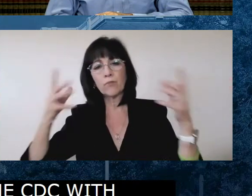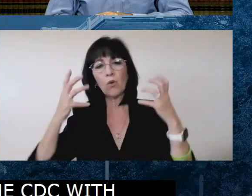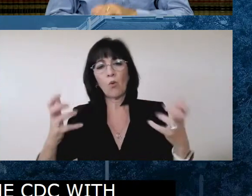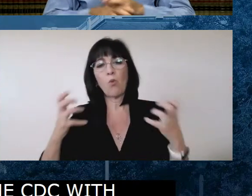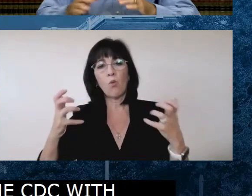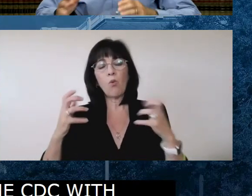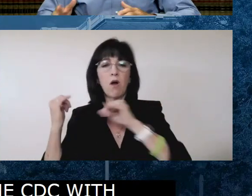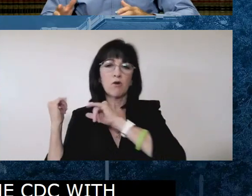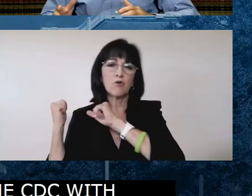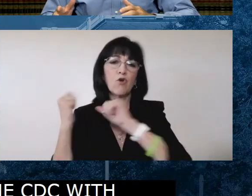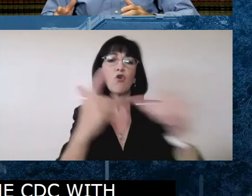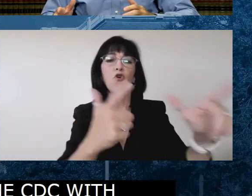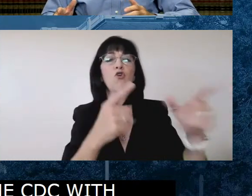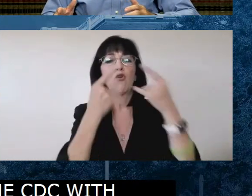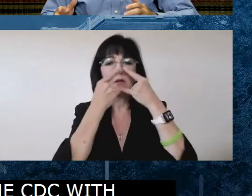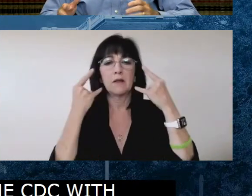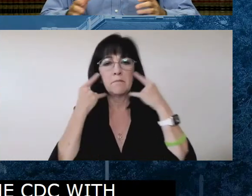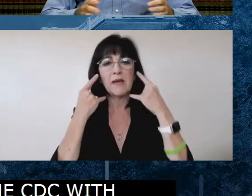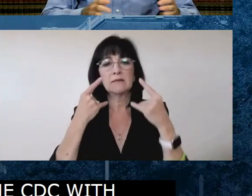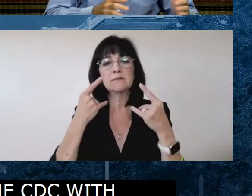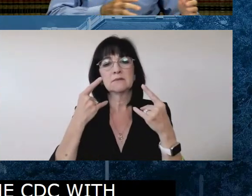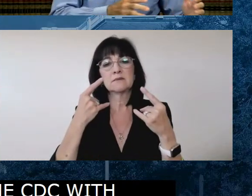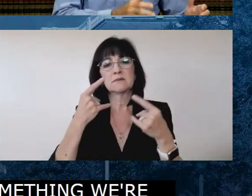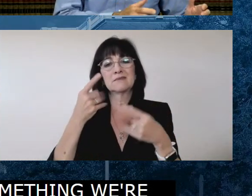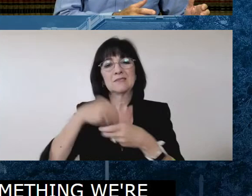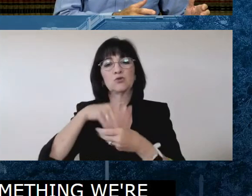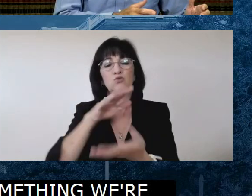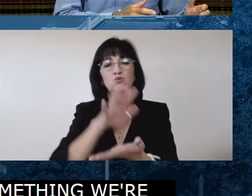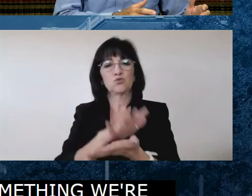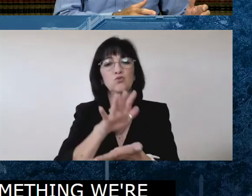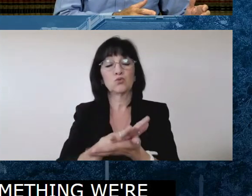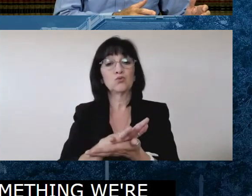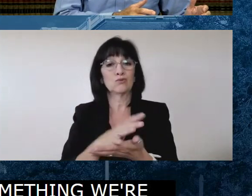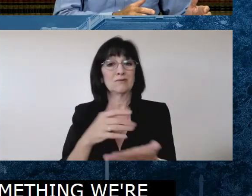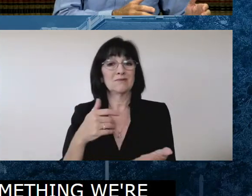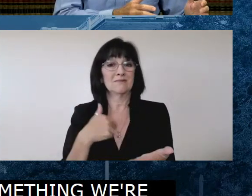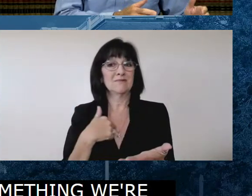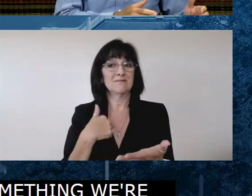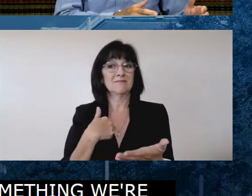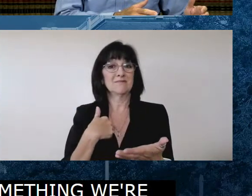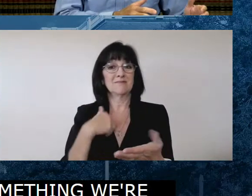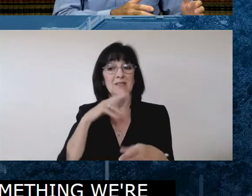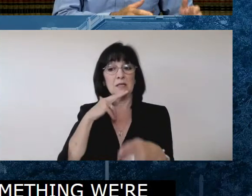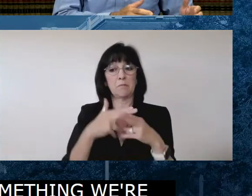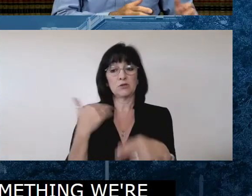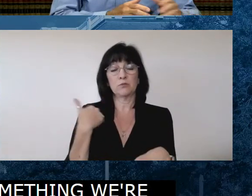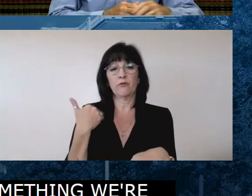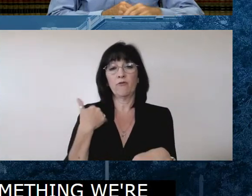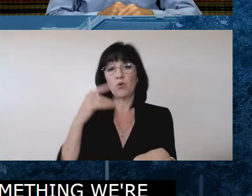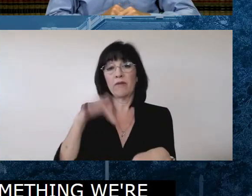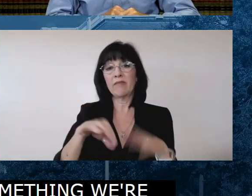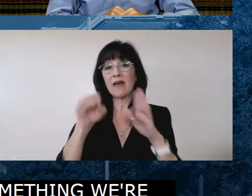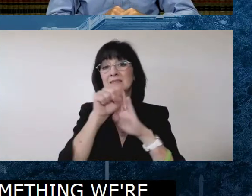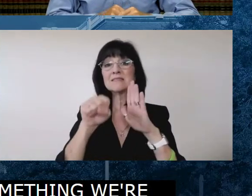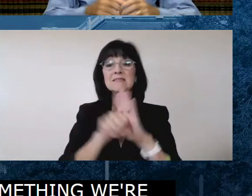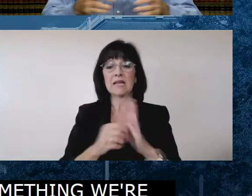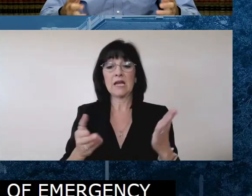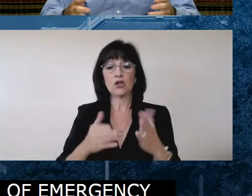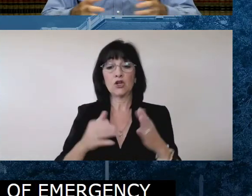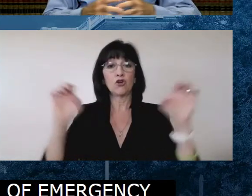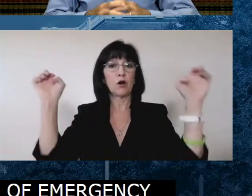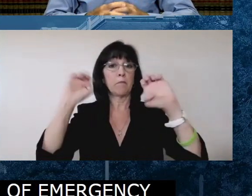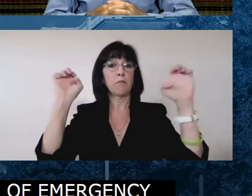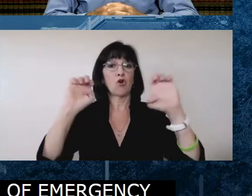we're looking at. As I mentioned earlier, the state of emergency declaration expired on July 13th, so